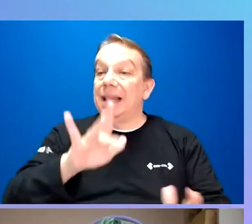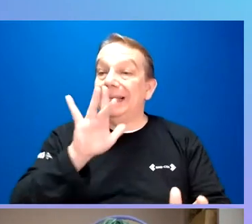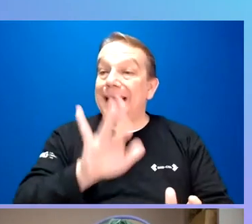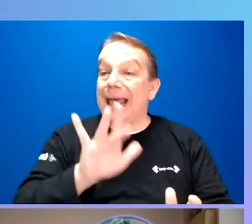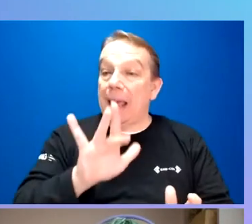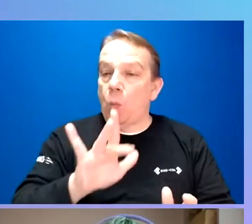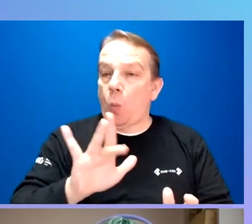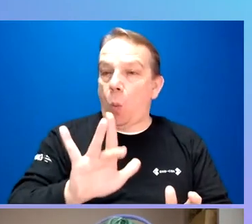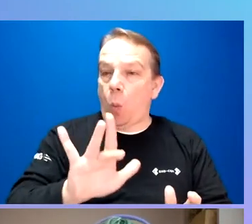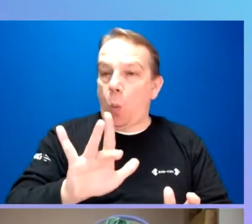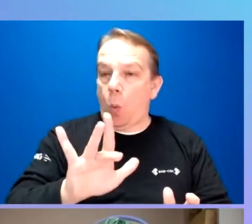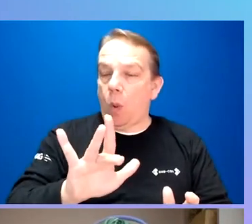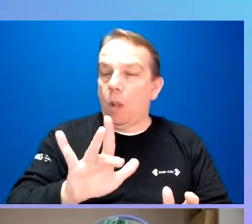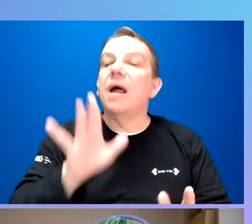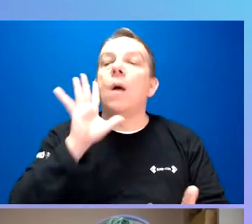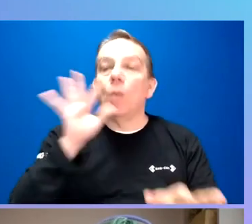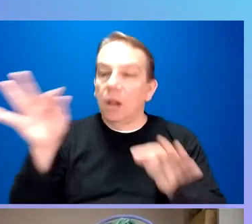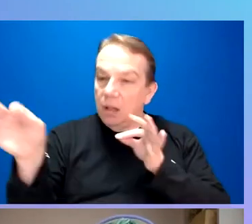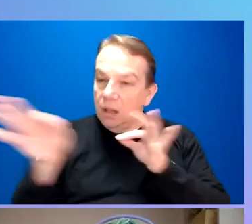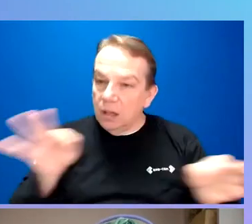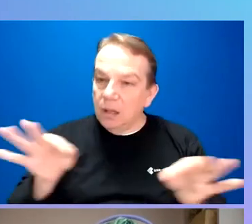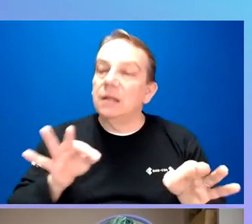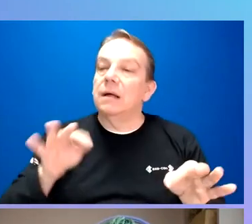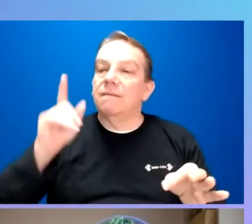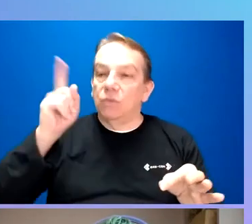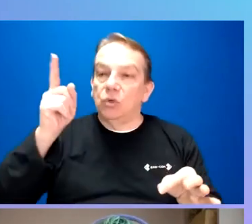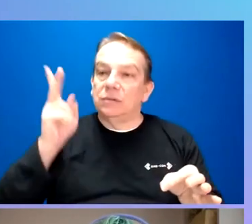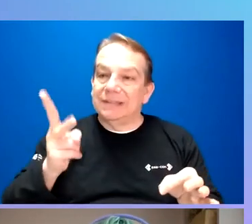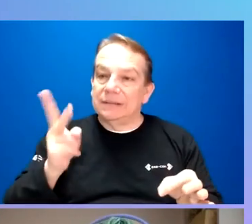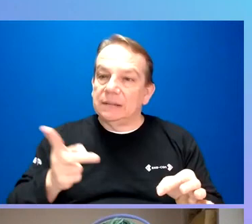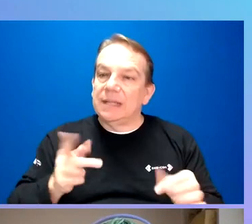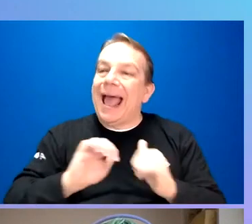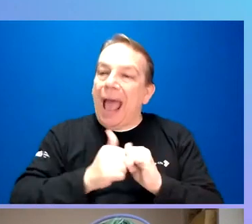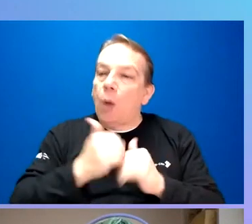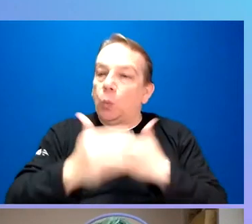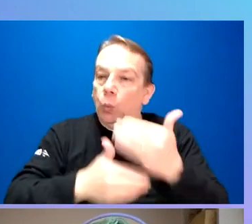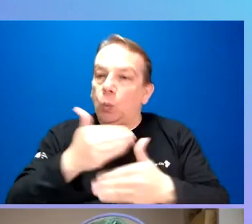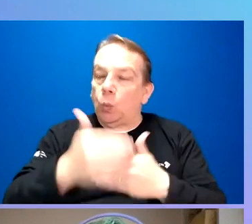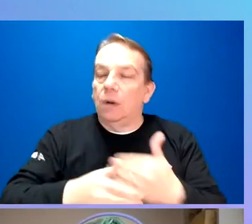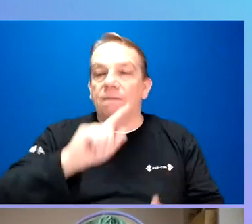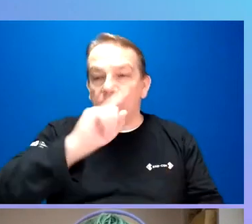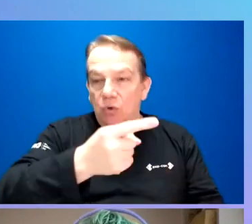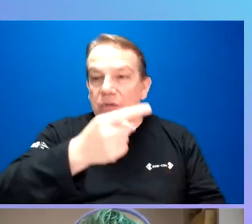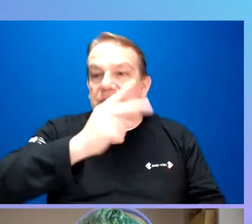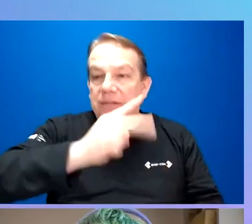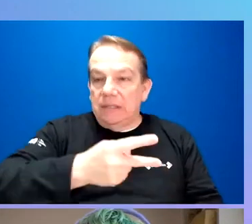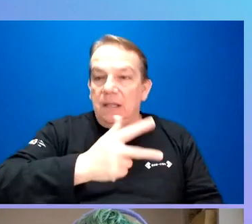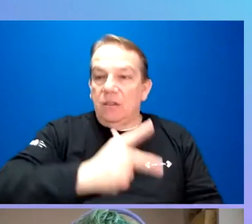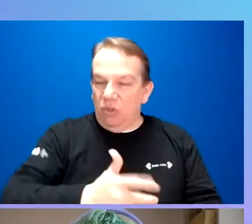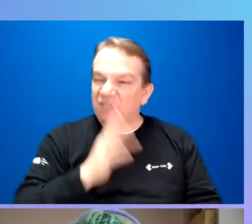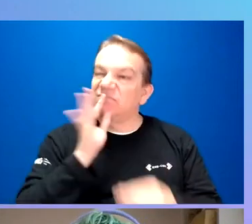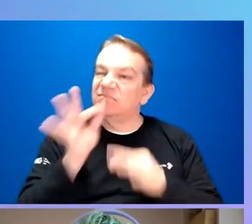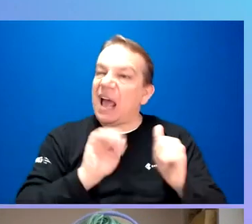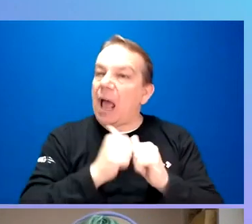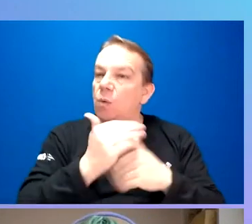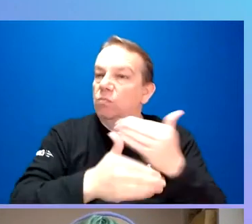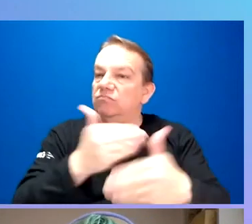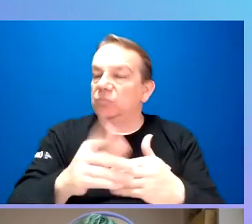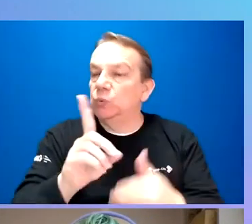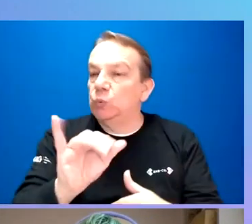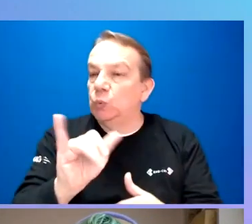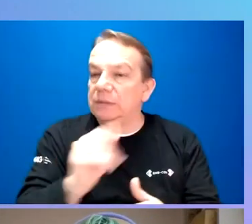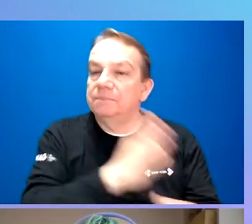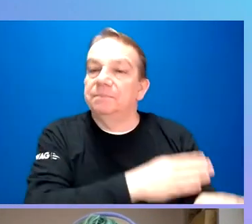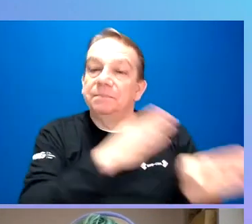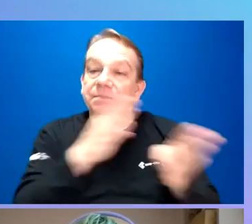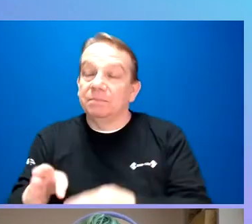on providing instructions on how to use the dragging function with VoiceOver enabled. And then on Spotify,